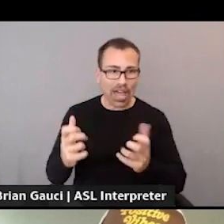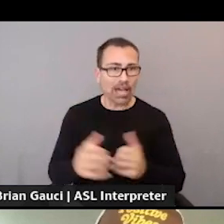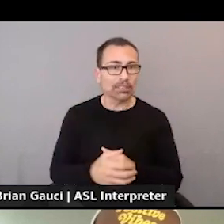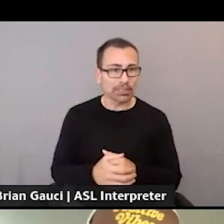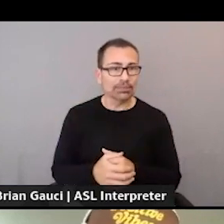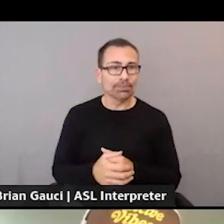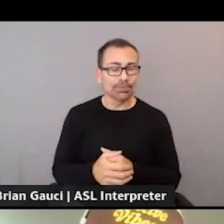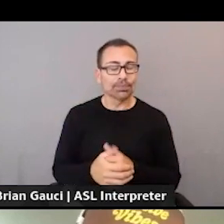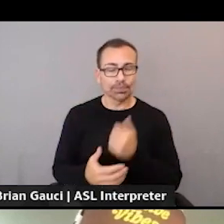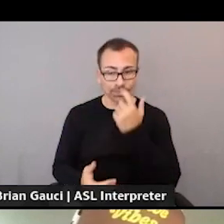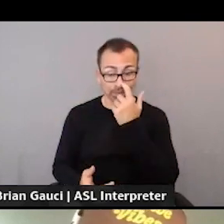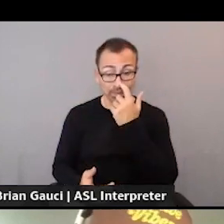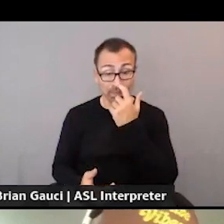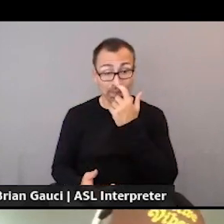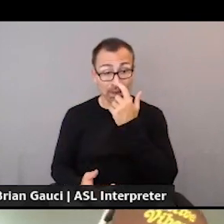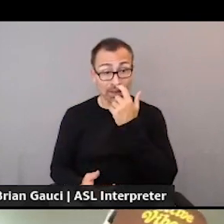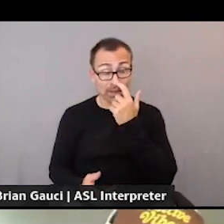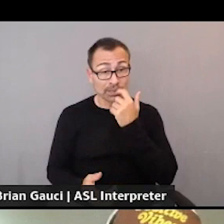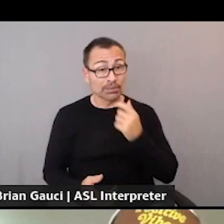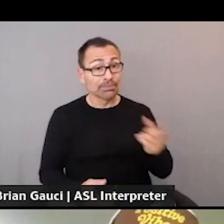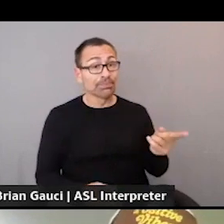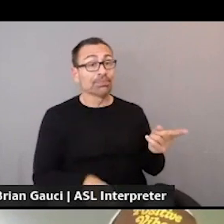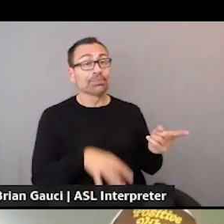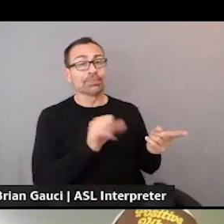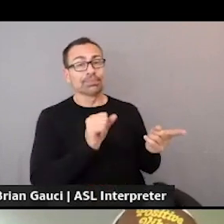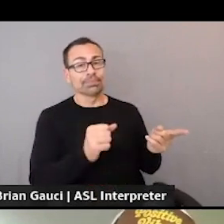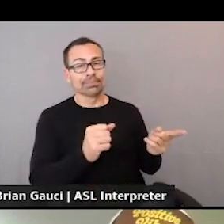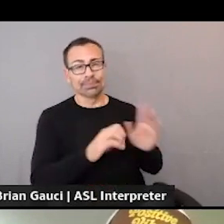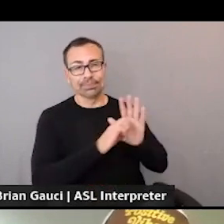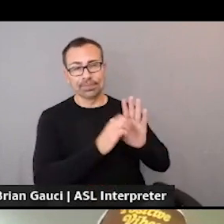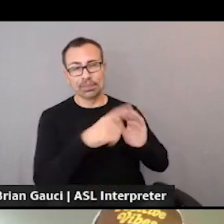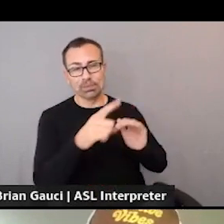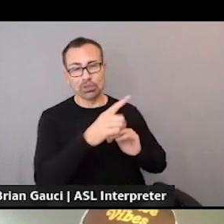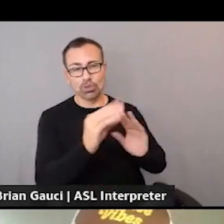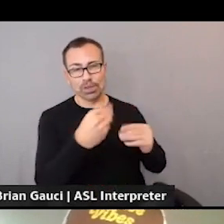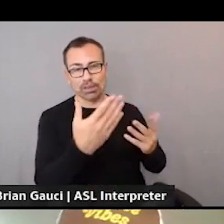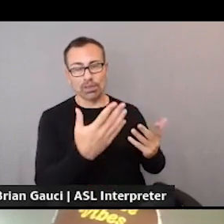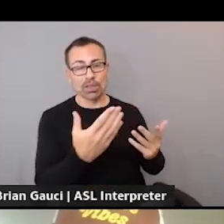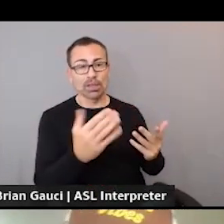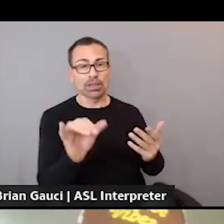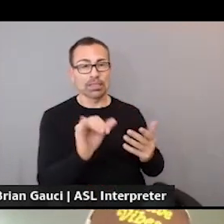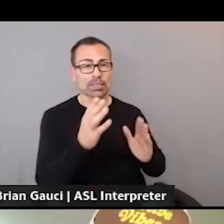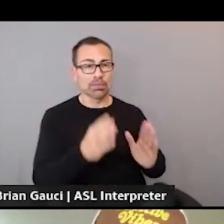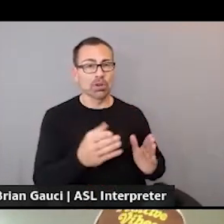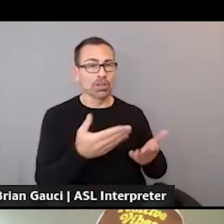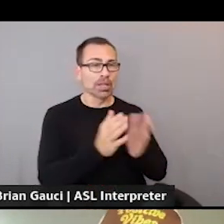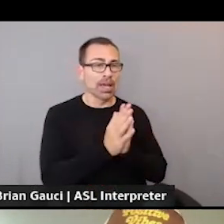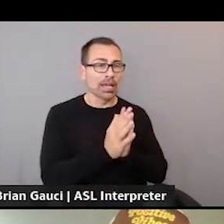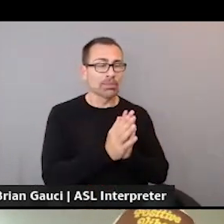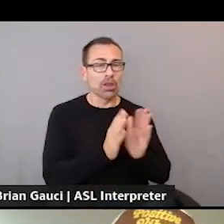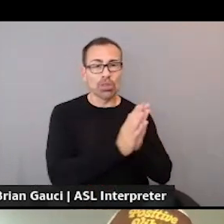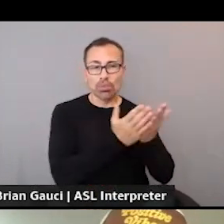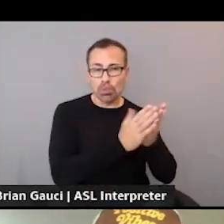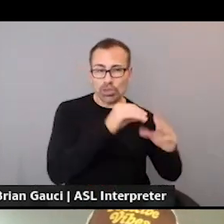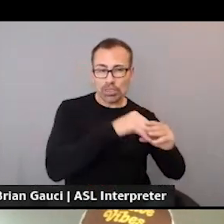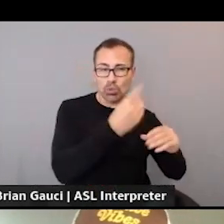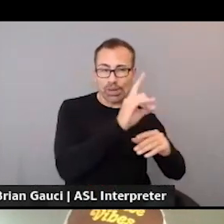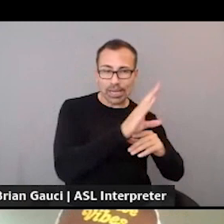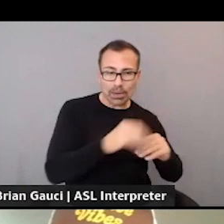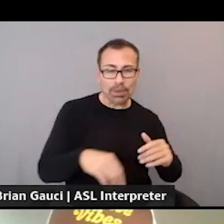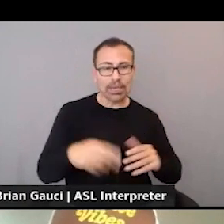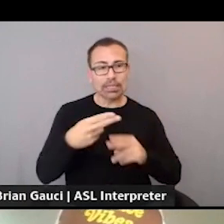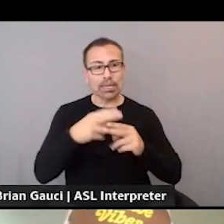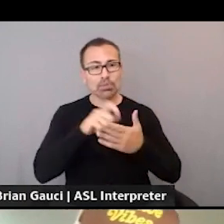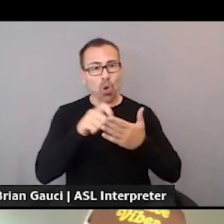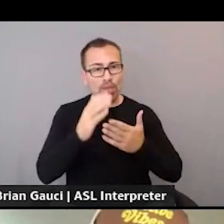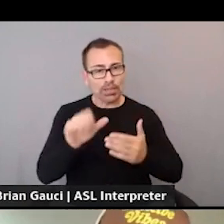Yes. And so then in the example you were giving earlier, the same person asks about, so the books are in one database, the names of the authors are in